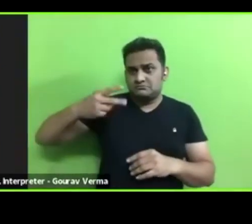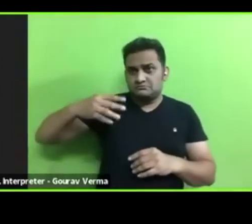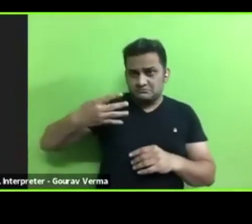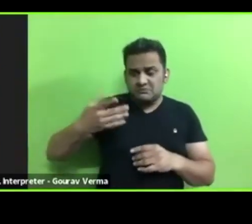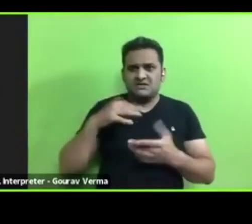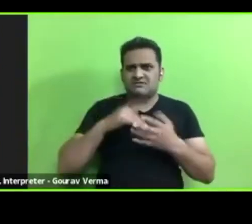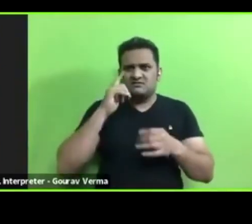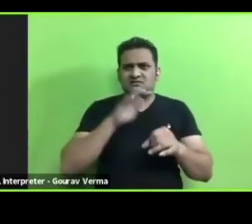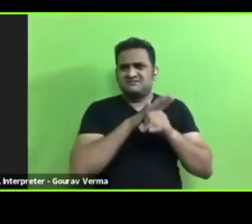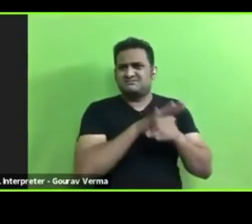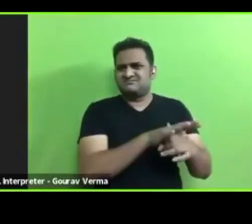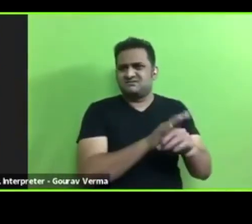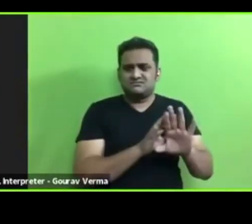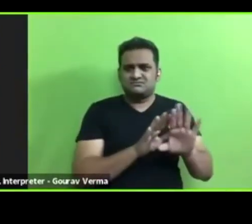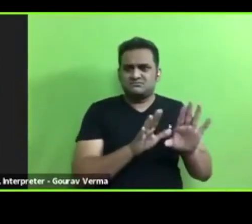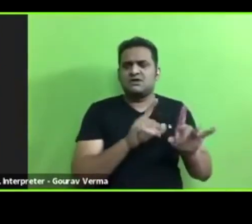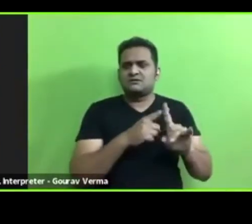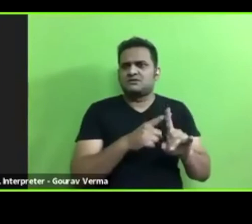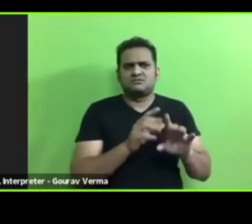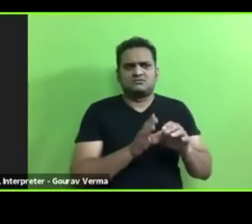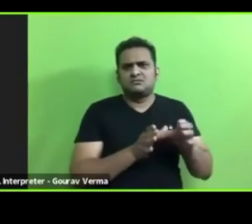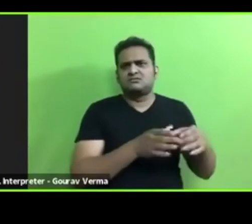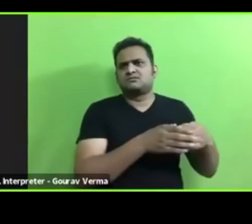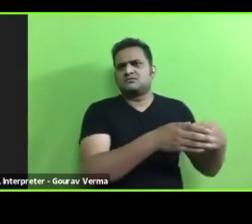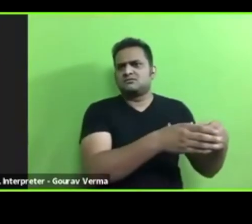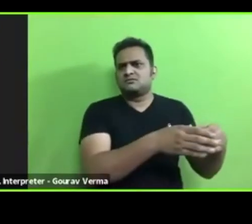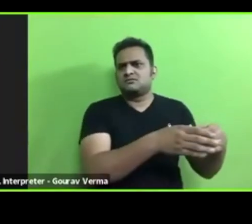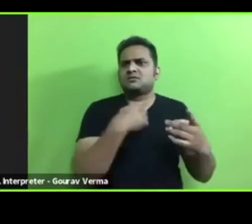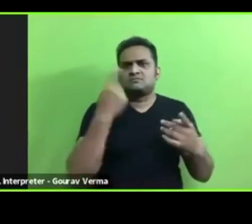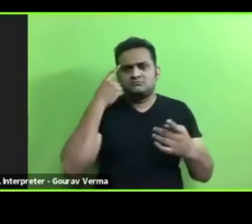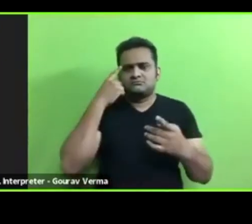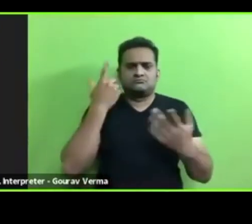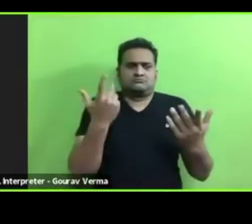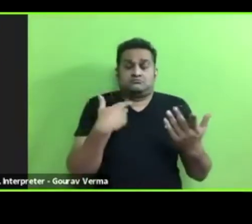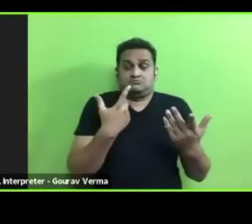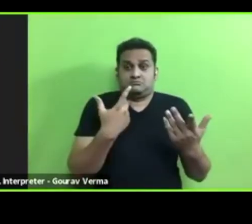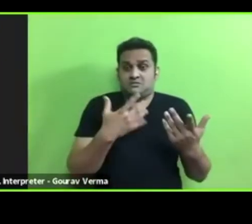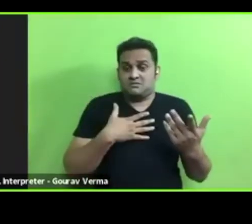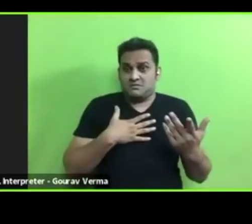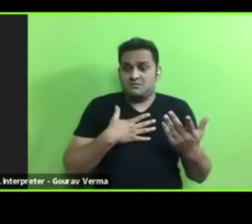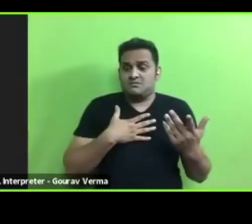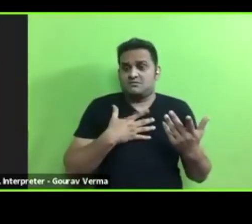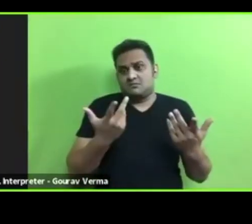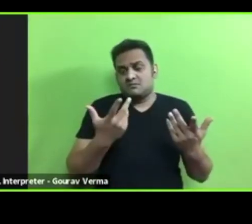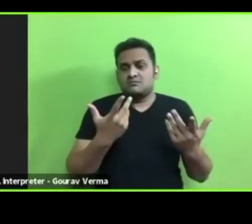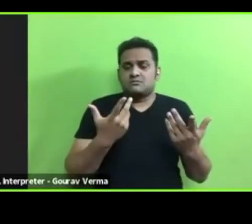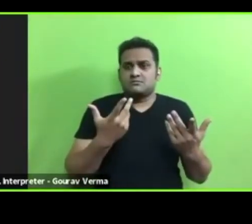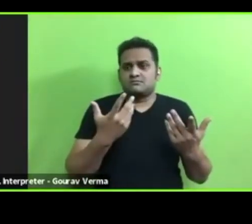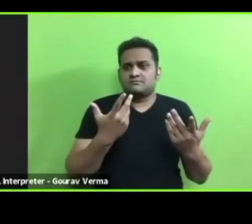oppressive intellectually and emotionally because you've created an ugly aspirational model, and the bandwidth that also